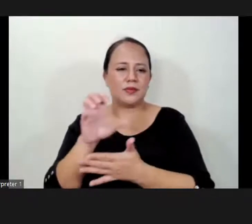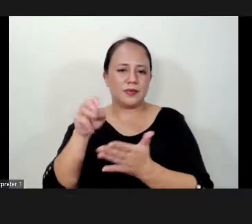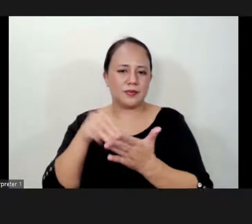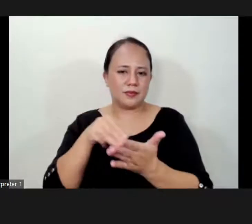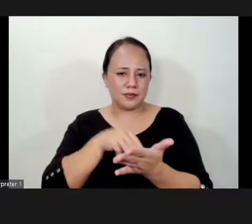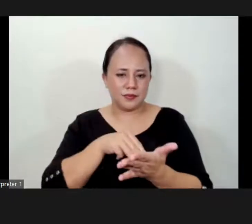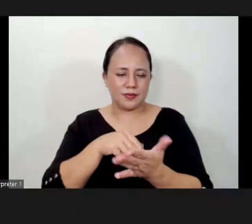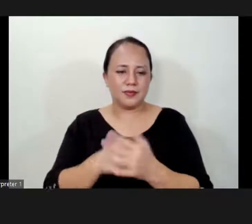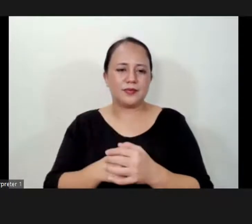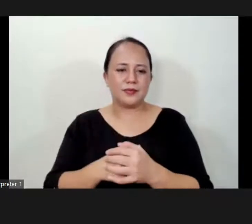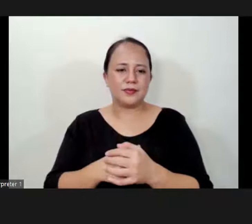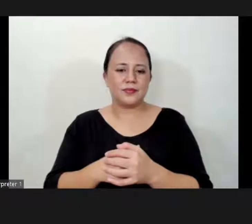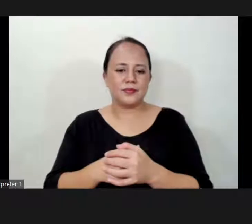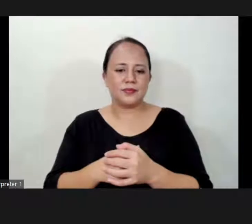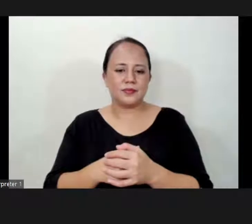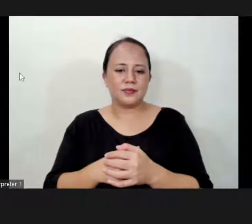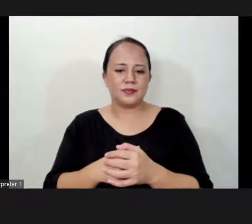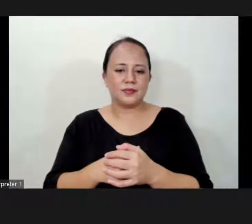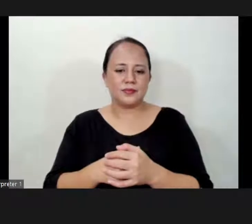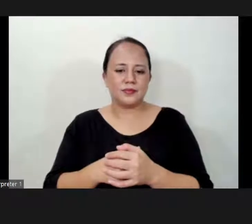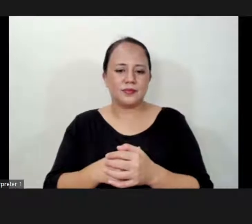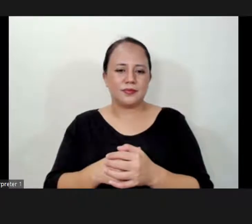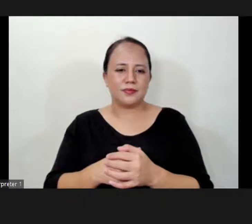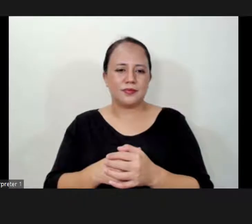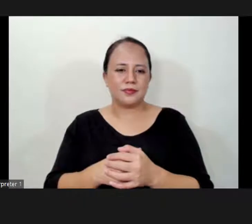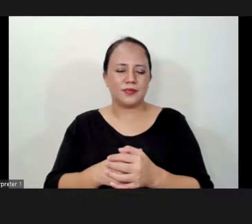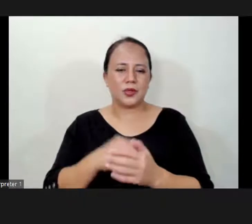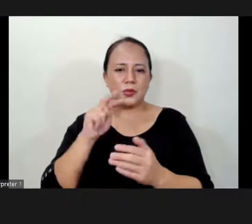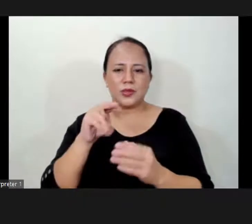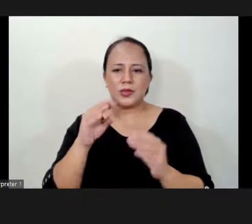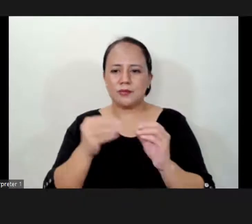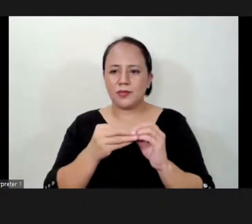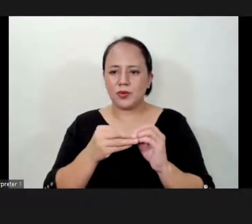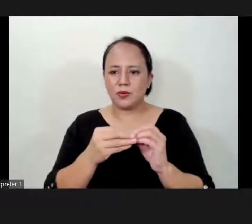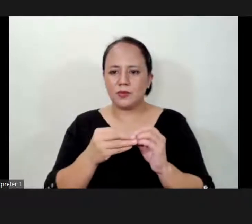million. And I think we need more. We